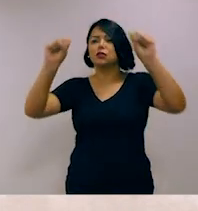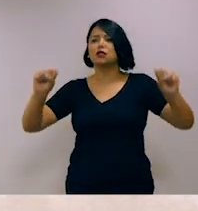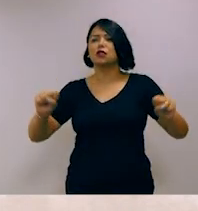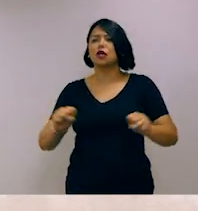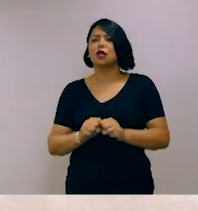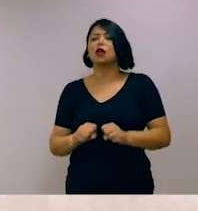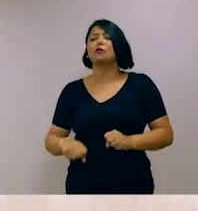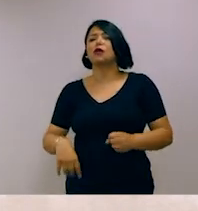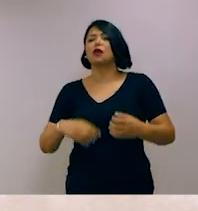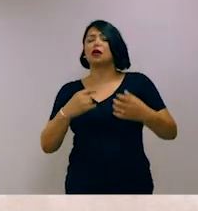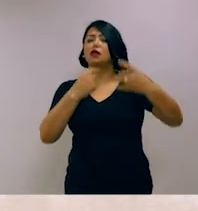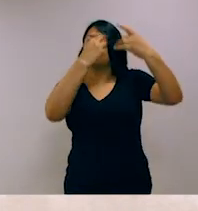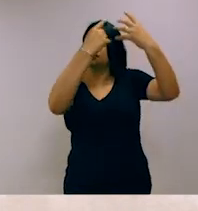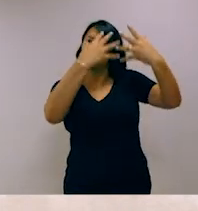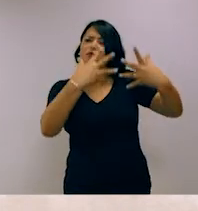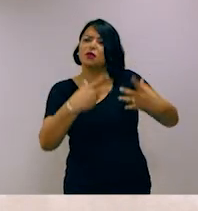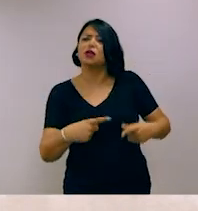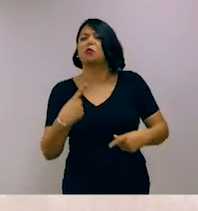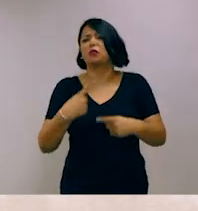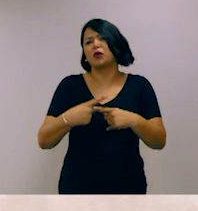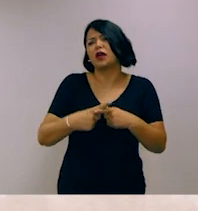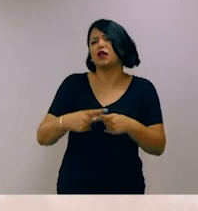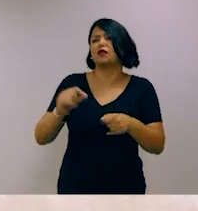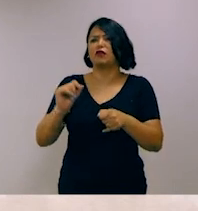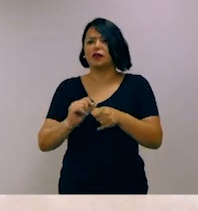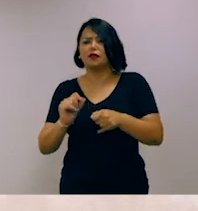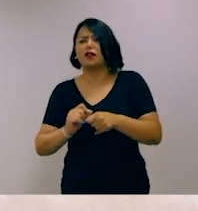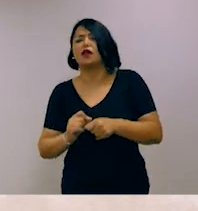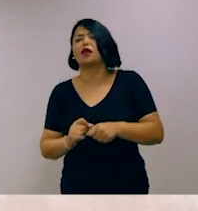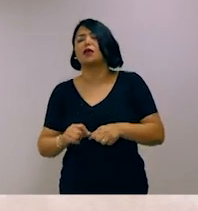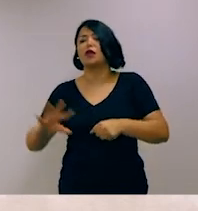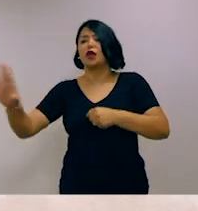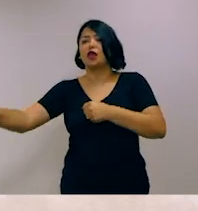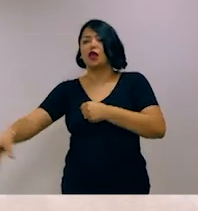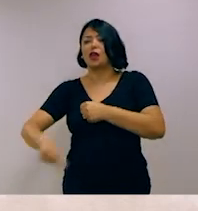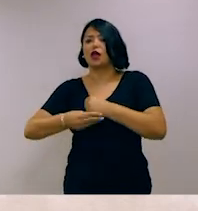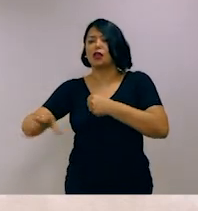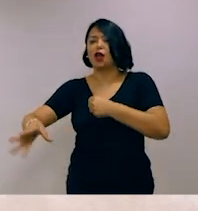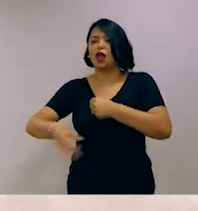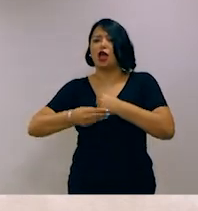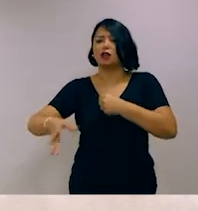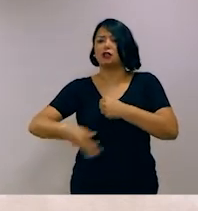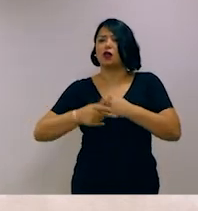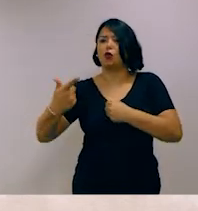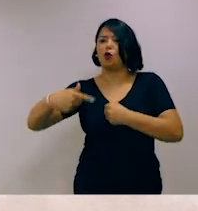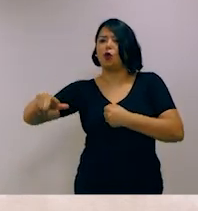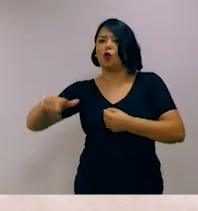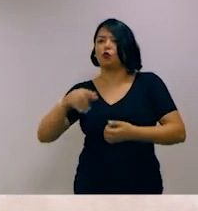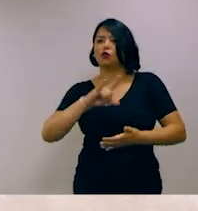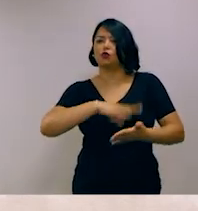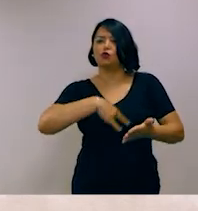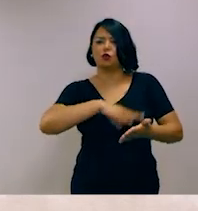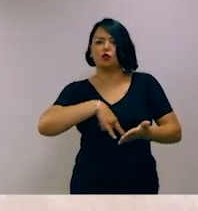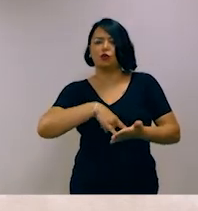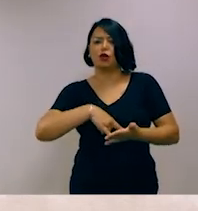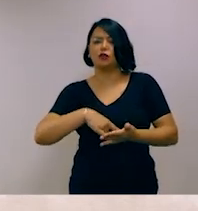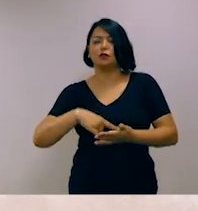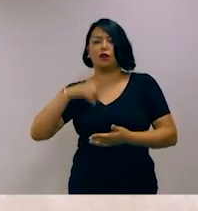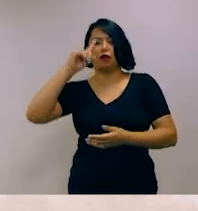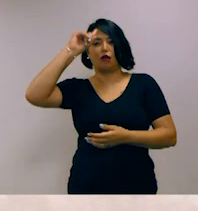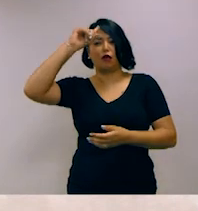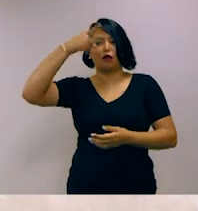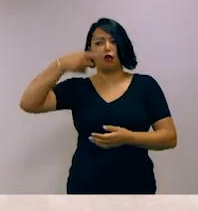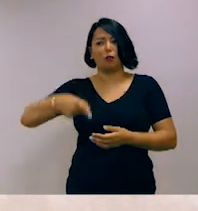this request is being made, and also many, many annex documents. And so basically, this is what